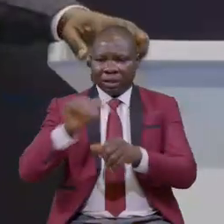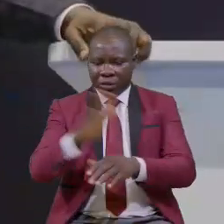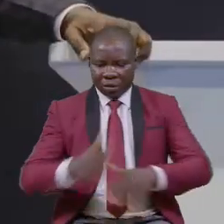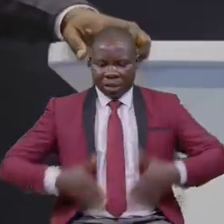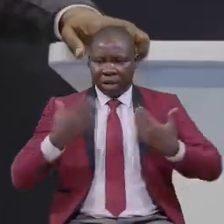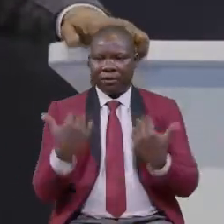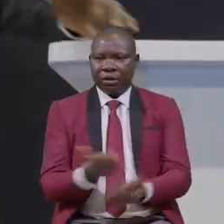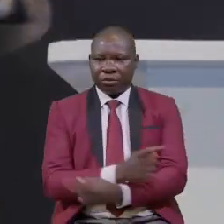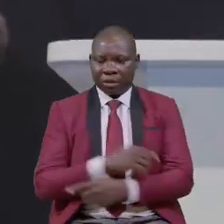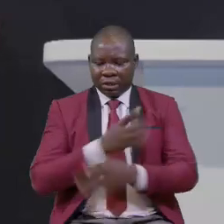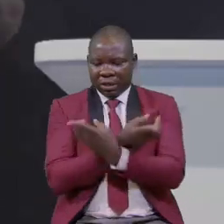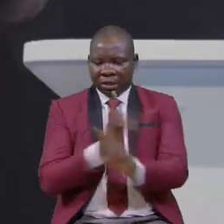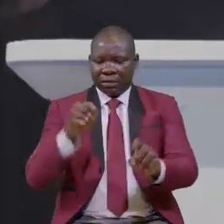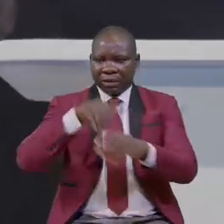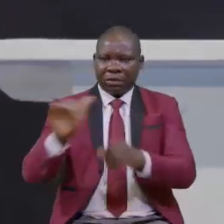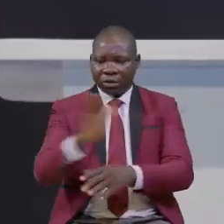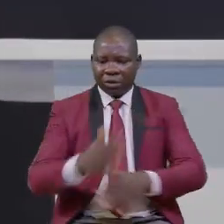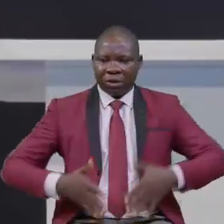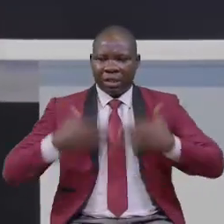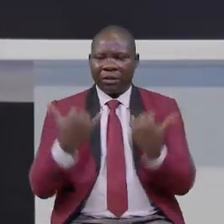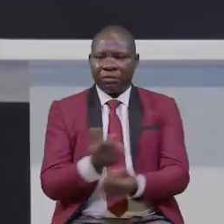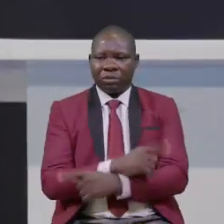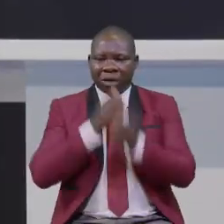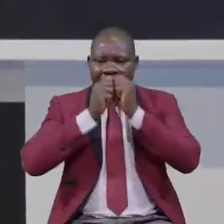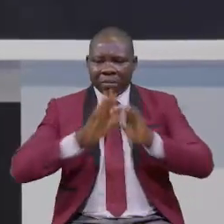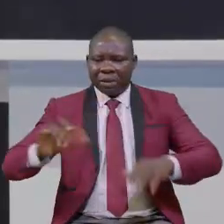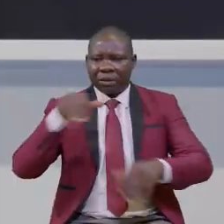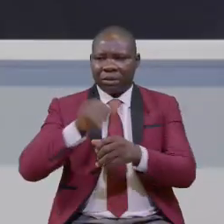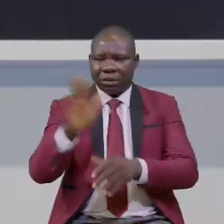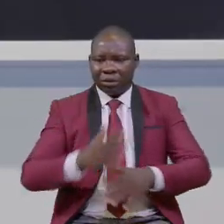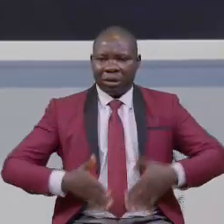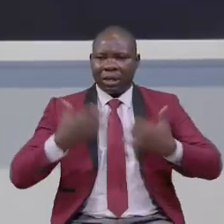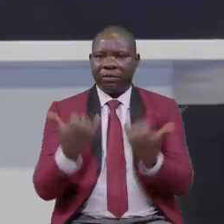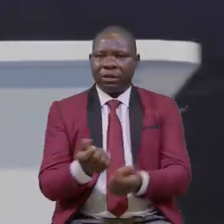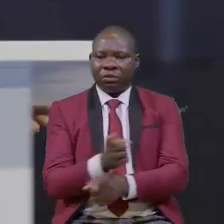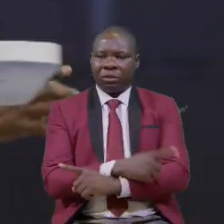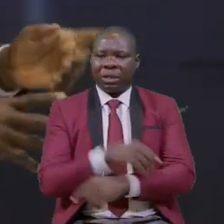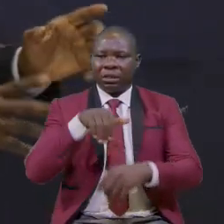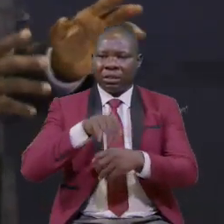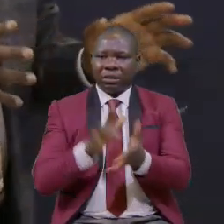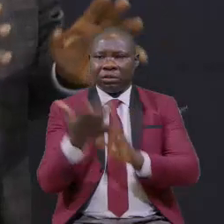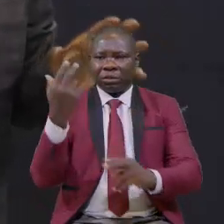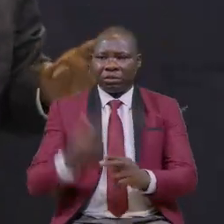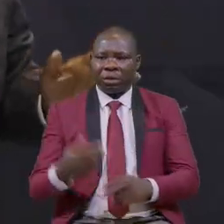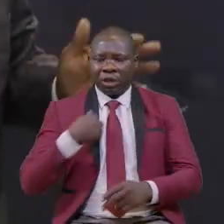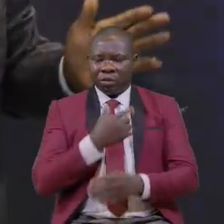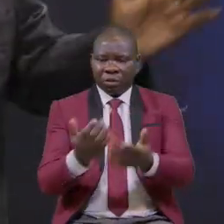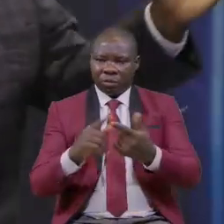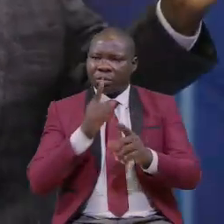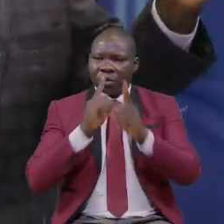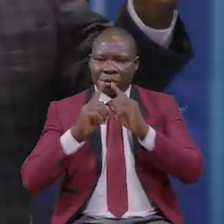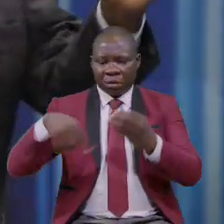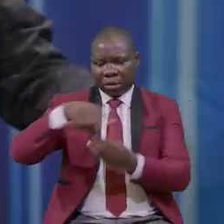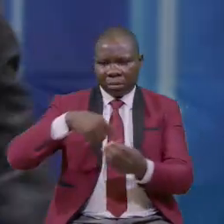in your life tonight, blessings in your life tonight. And we're talking about grace from